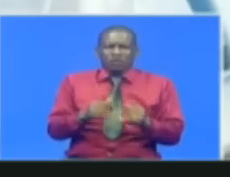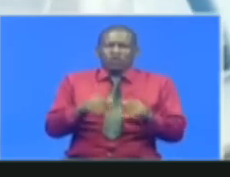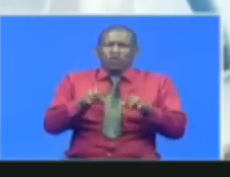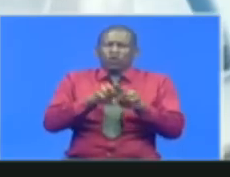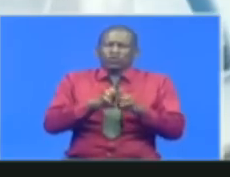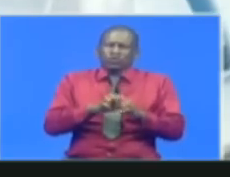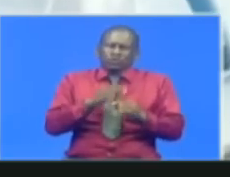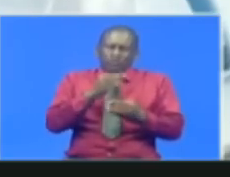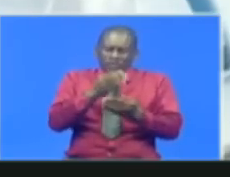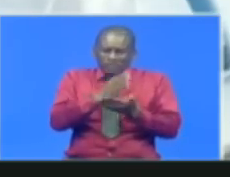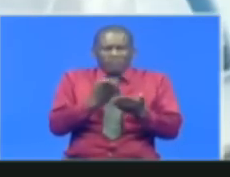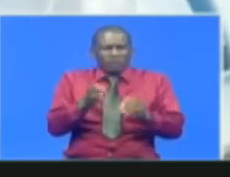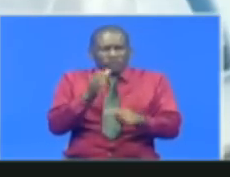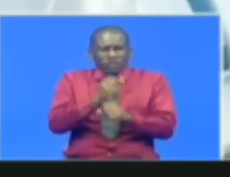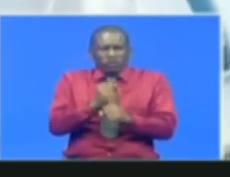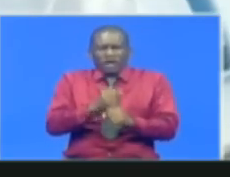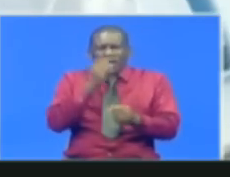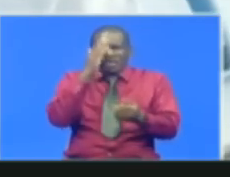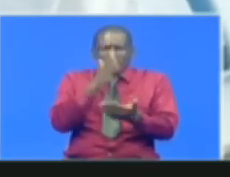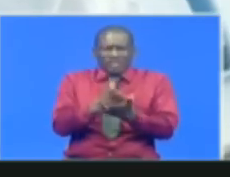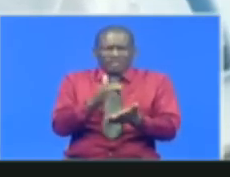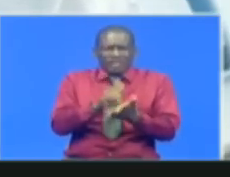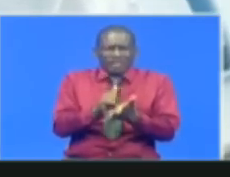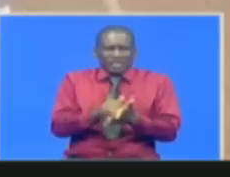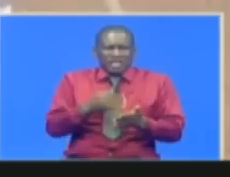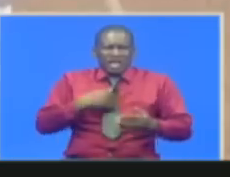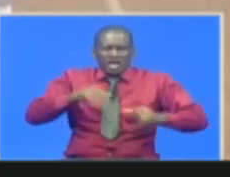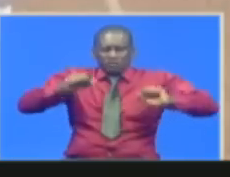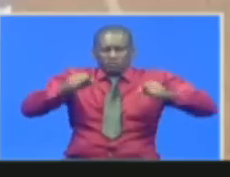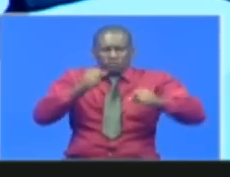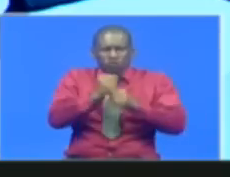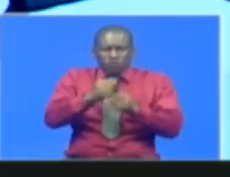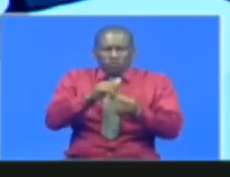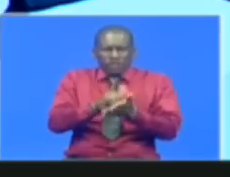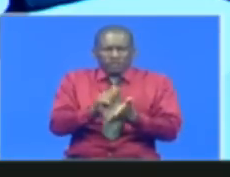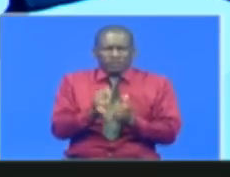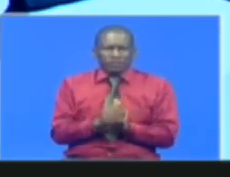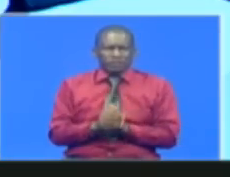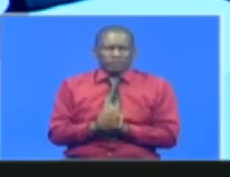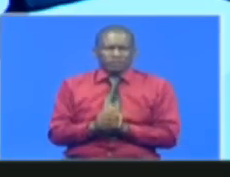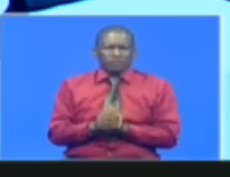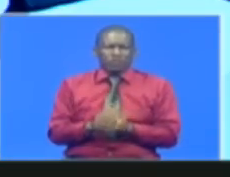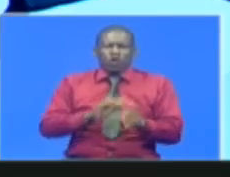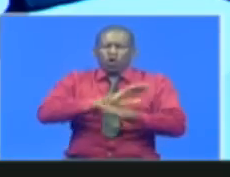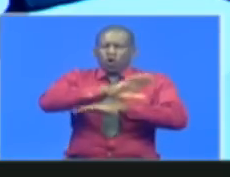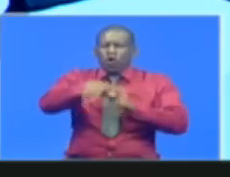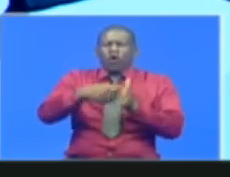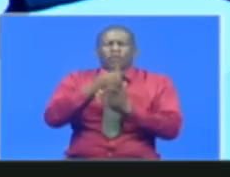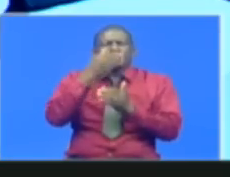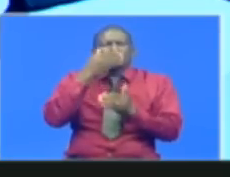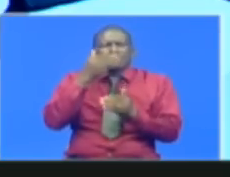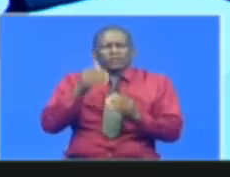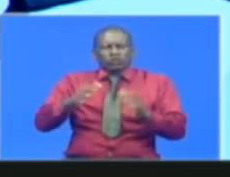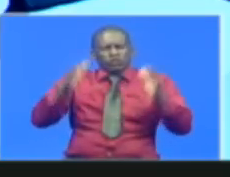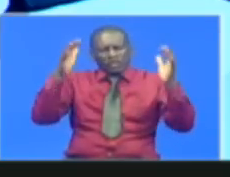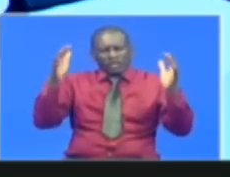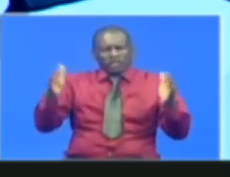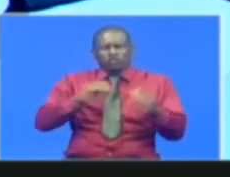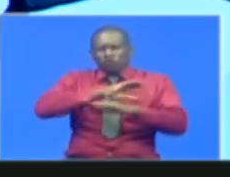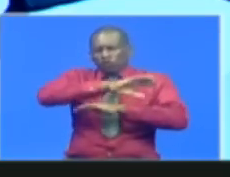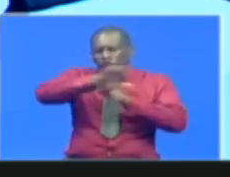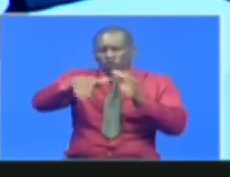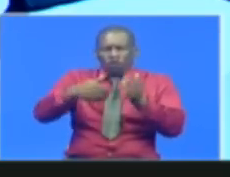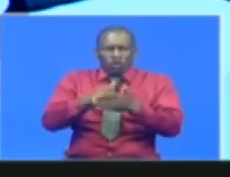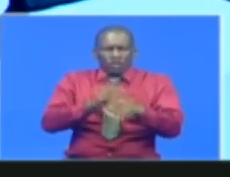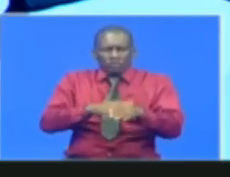actually is trusting that I have capability to do it. All the best to the greatest of all time.